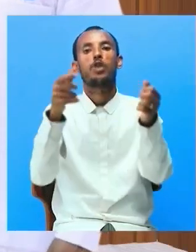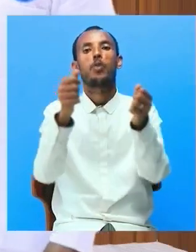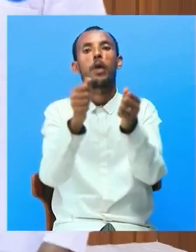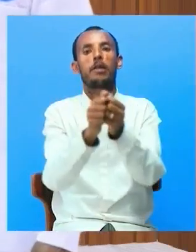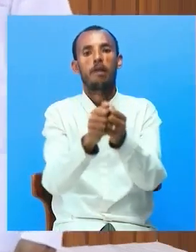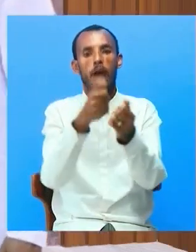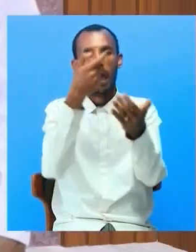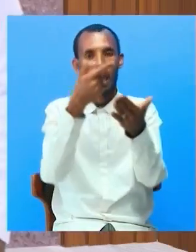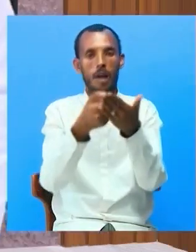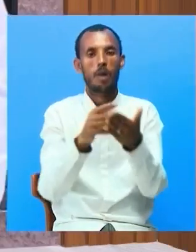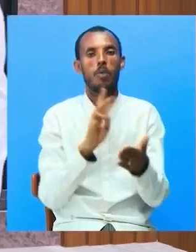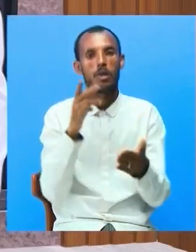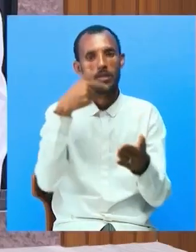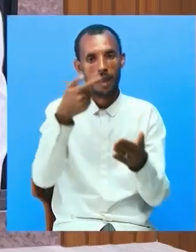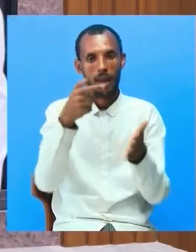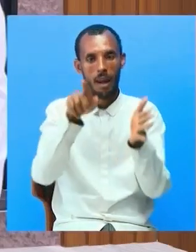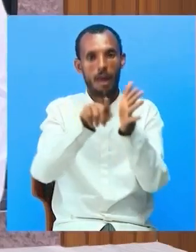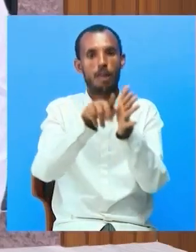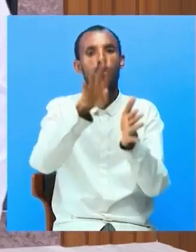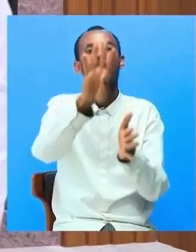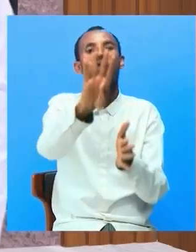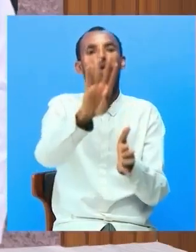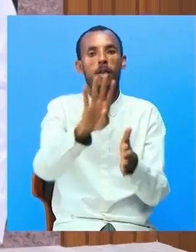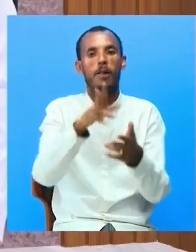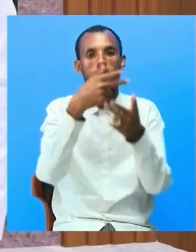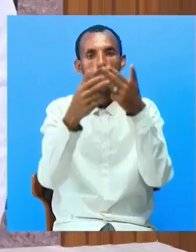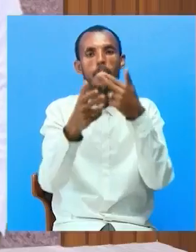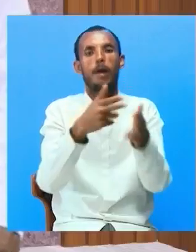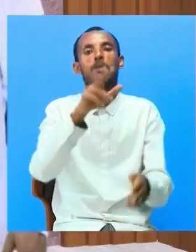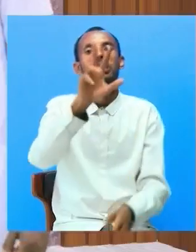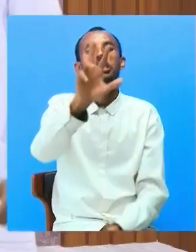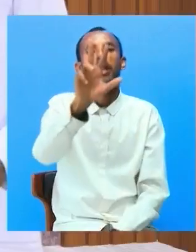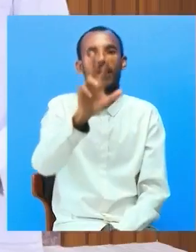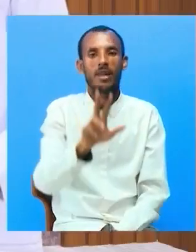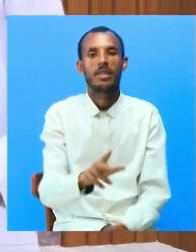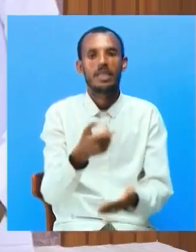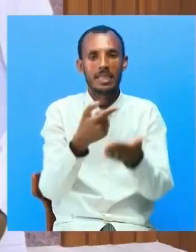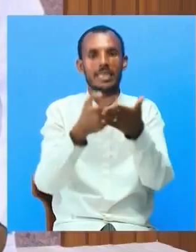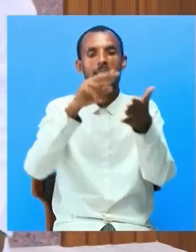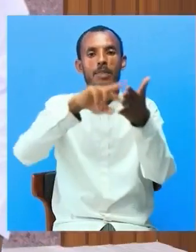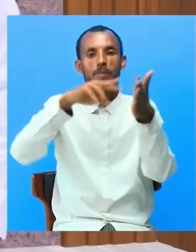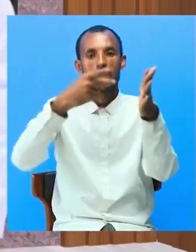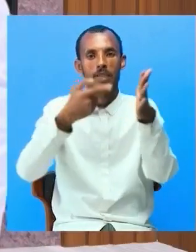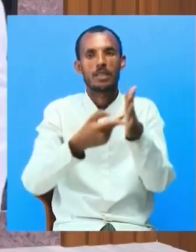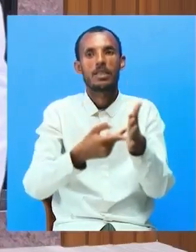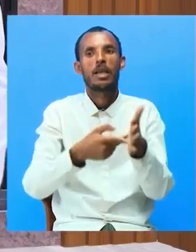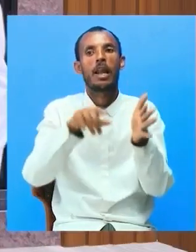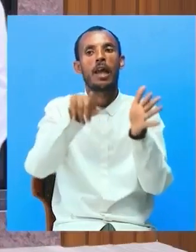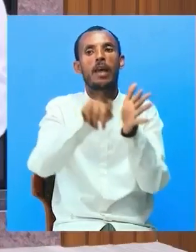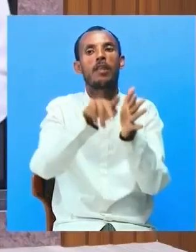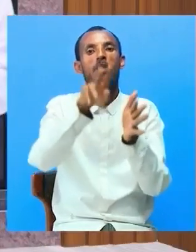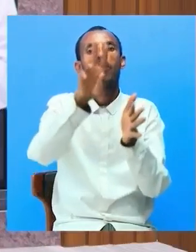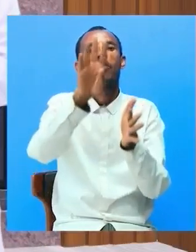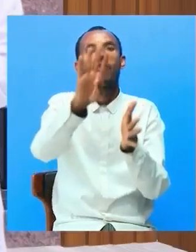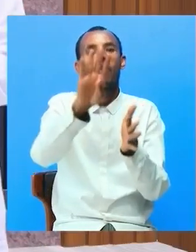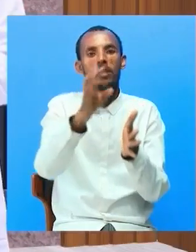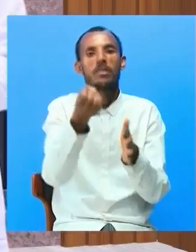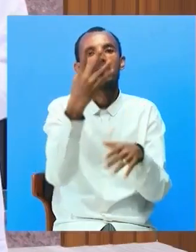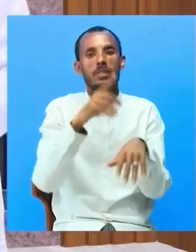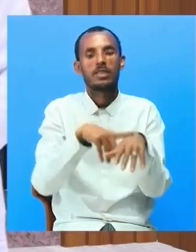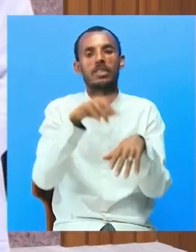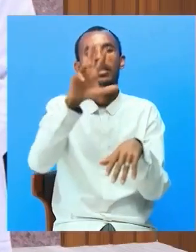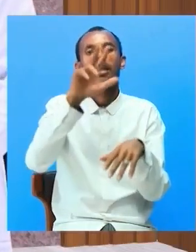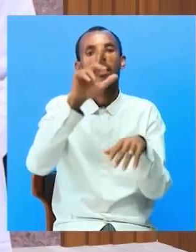Here says -4 times 3. This means -4 how many times?